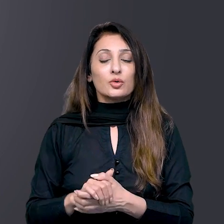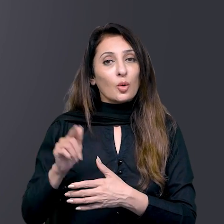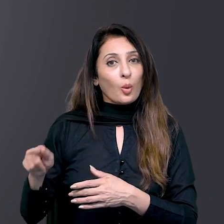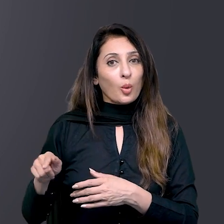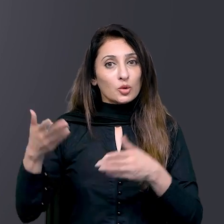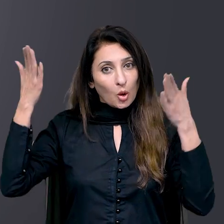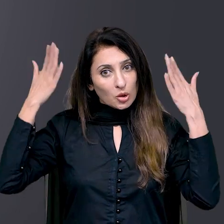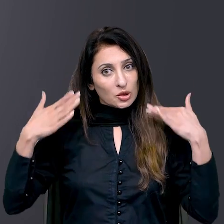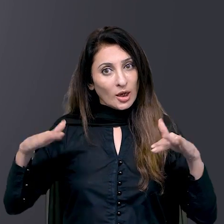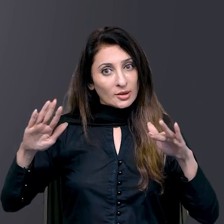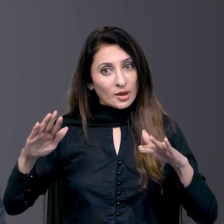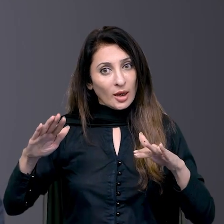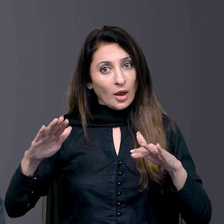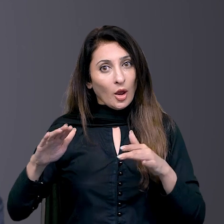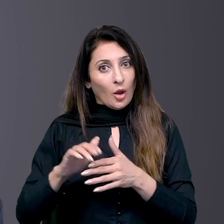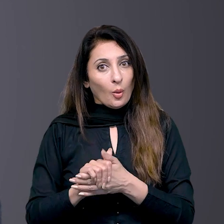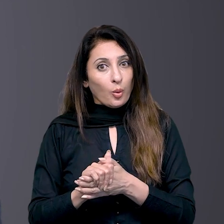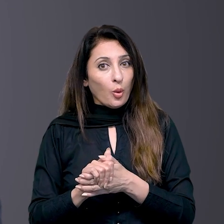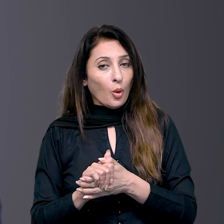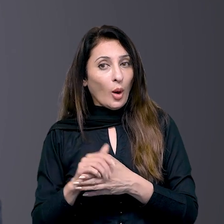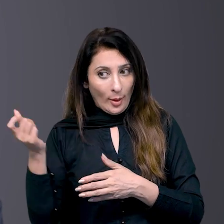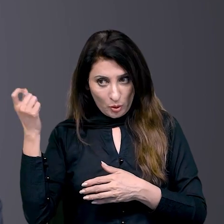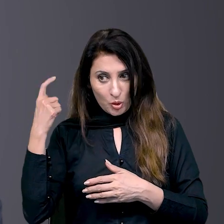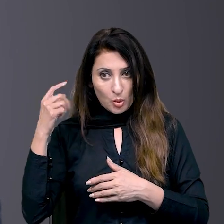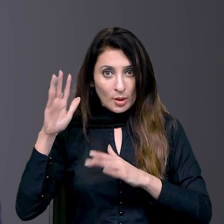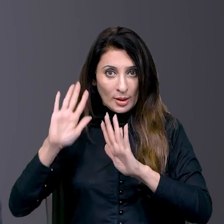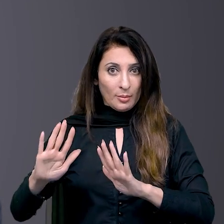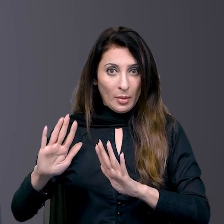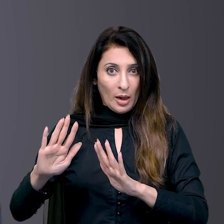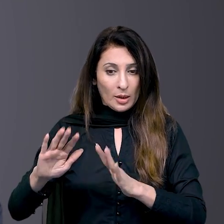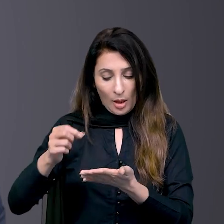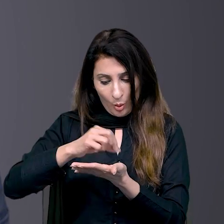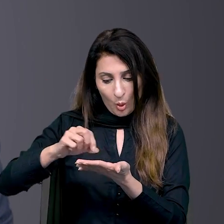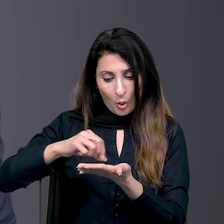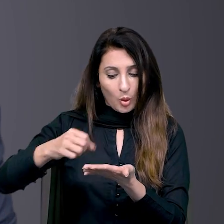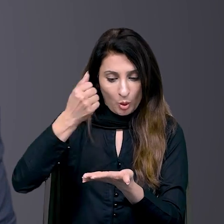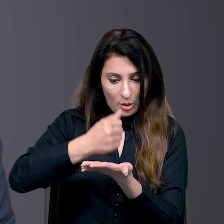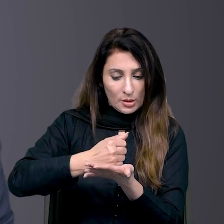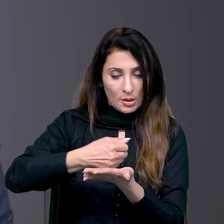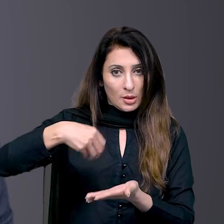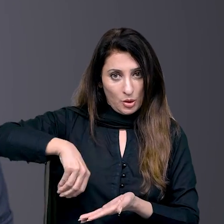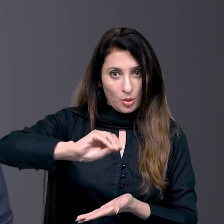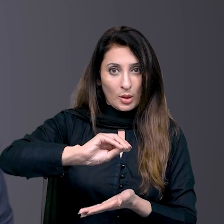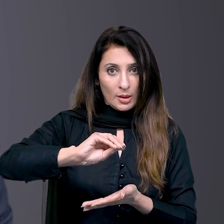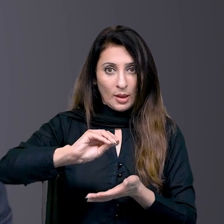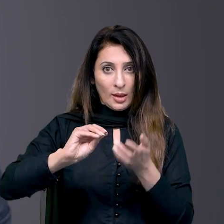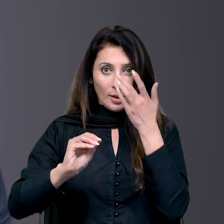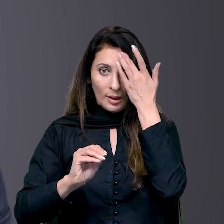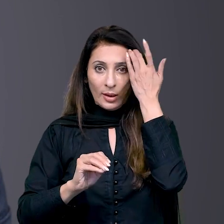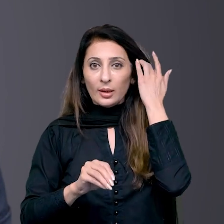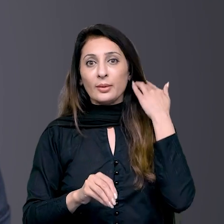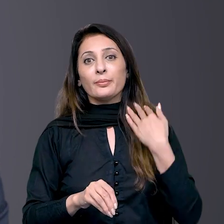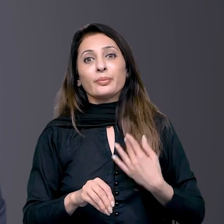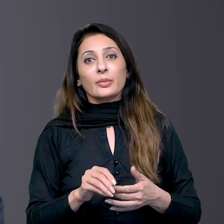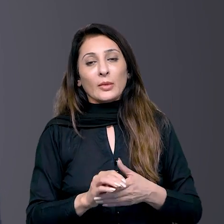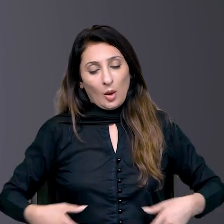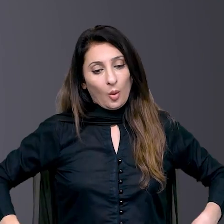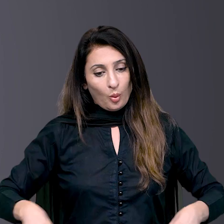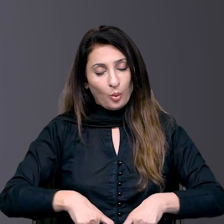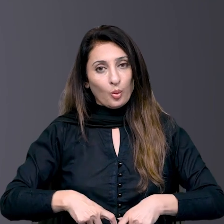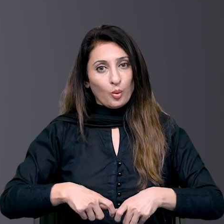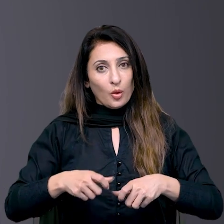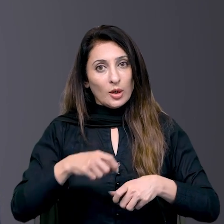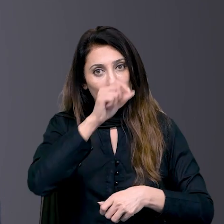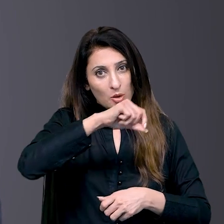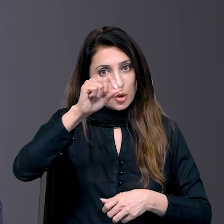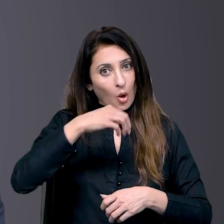Court judge, after preliminary hearing, issues notices to the concerned district police